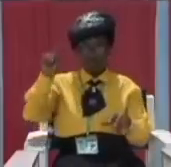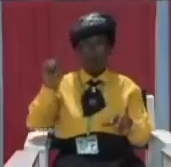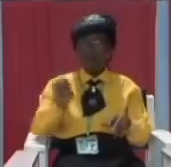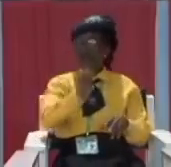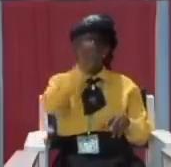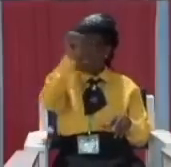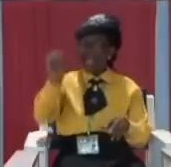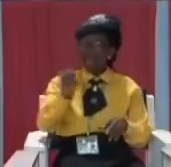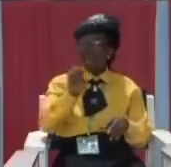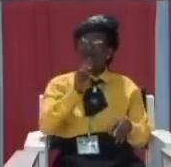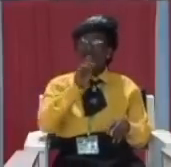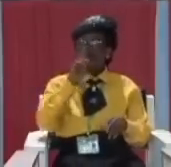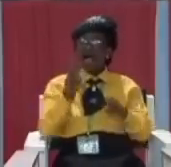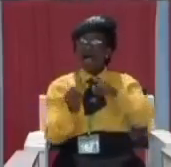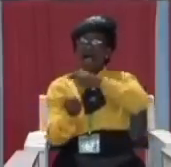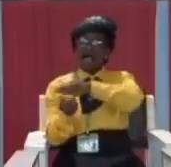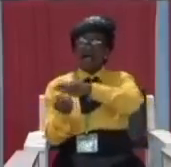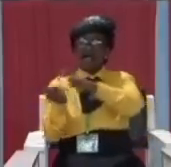are reversed.